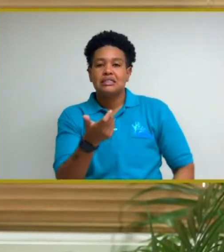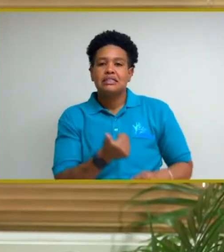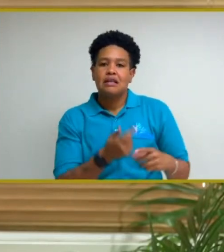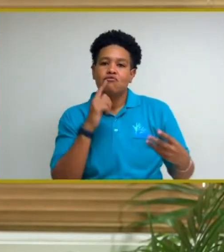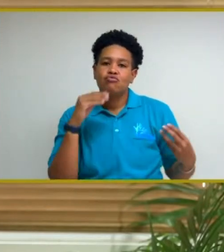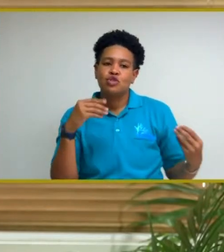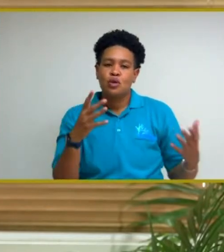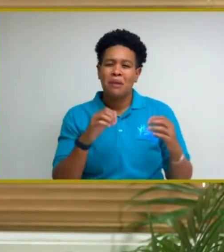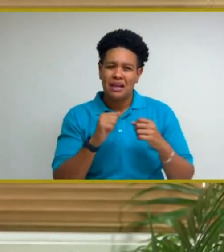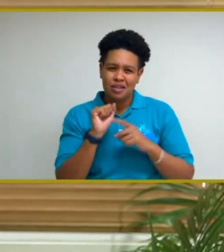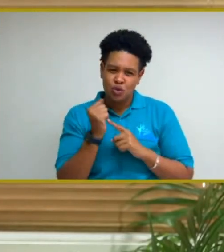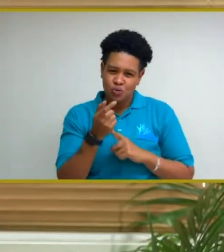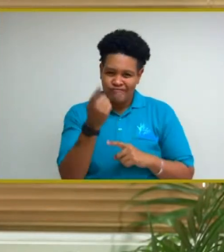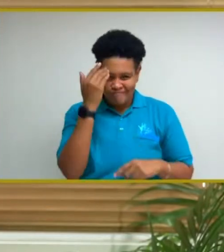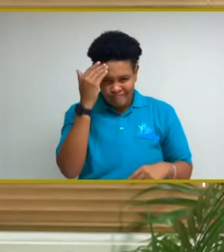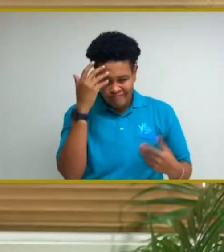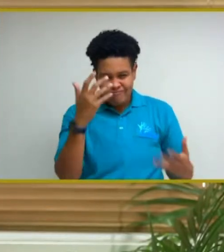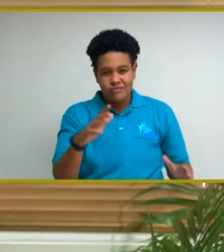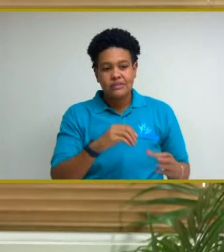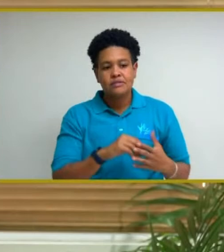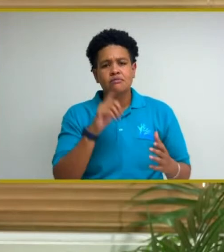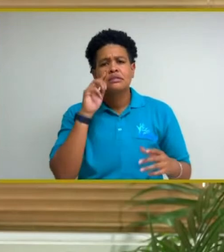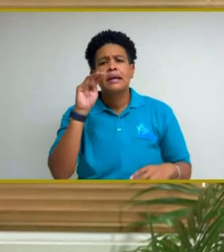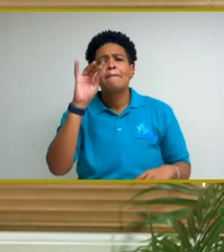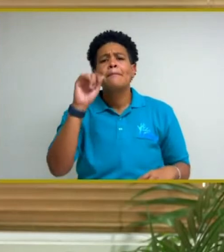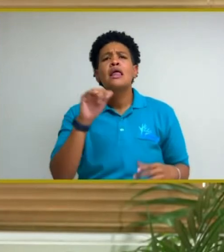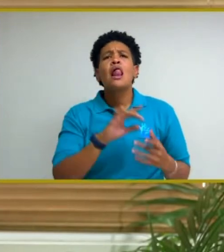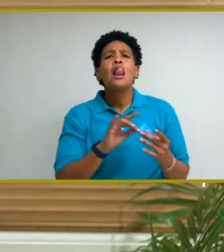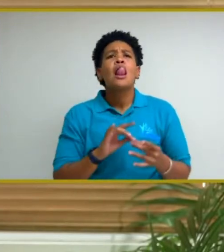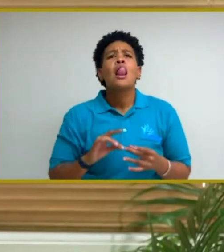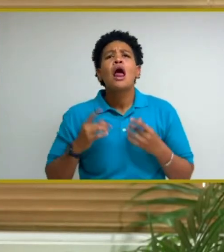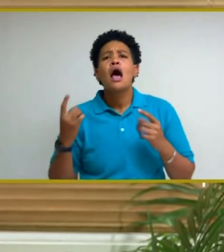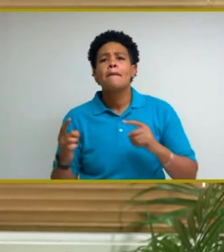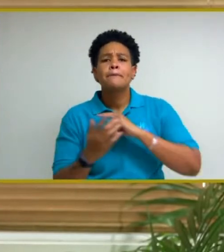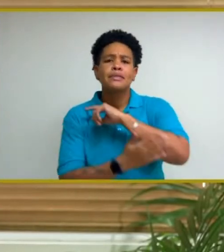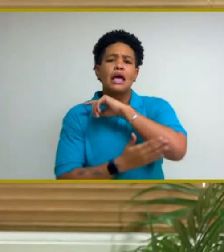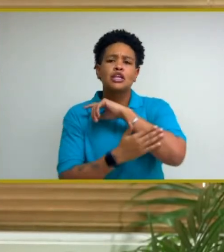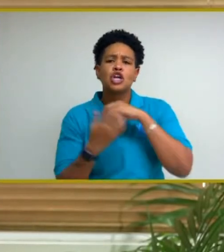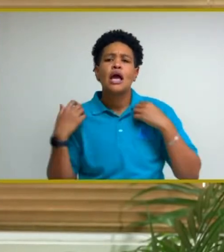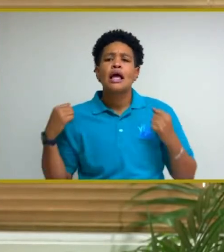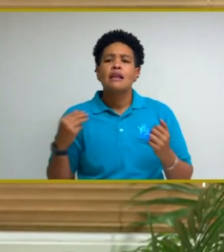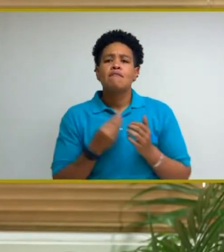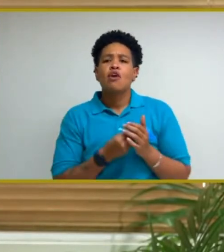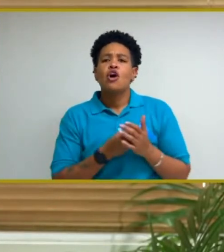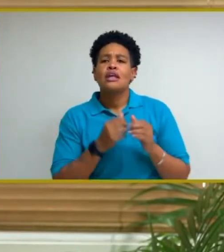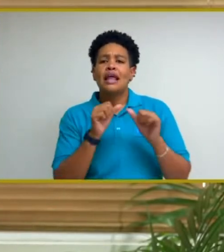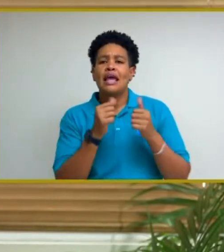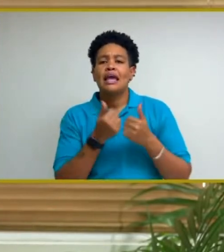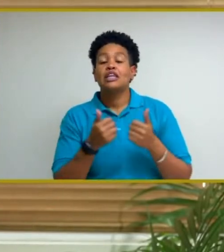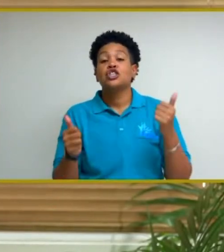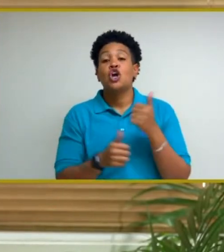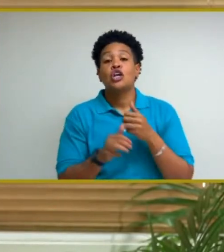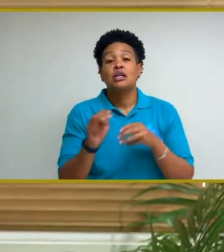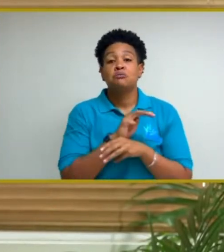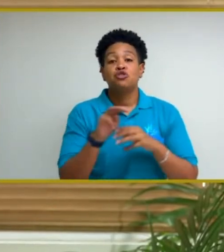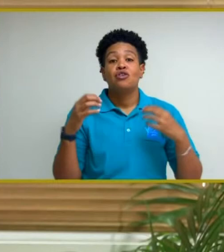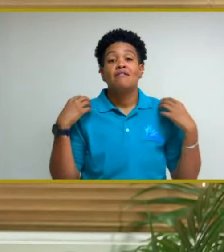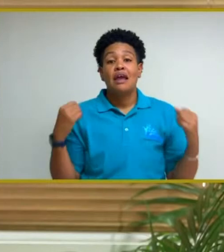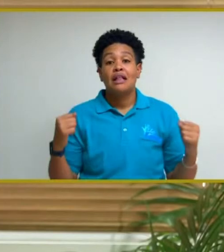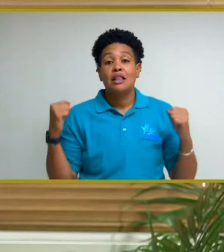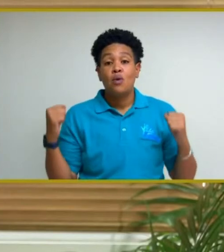supply situation. And you would have seen in the media space the National Health Fund, which is an agency of the Ministry of Health and